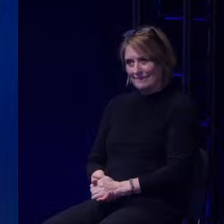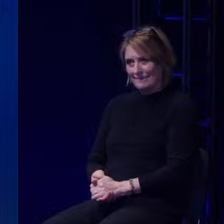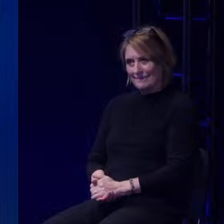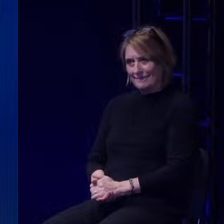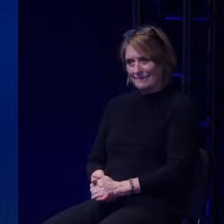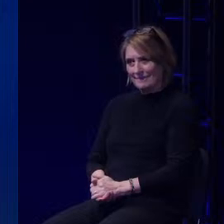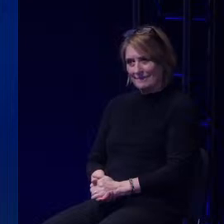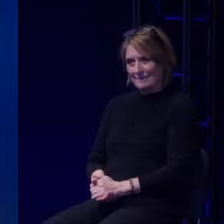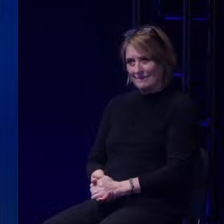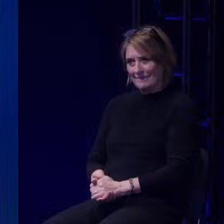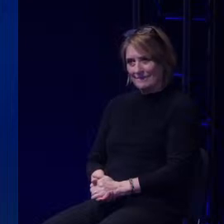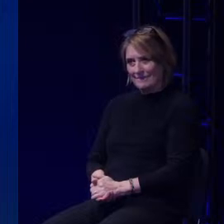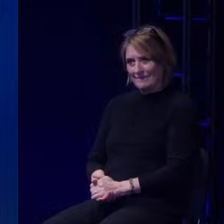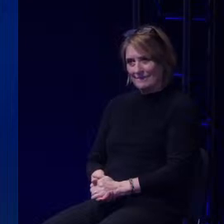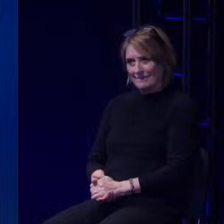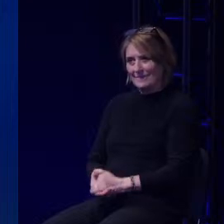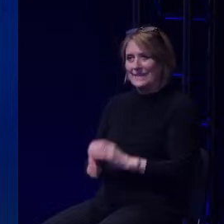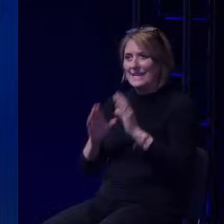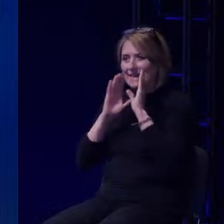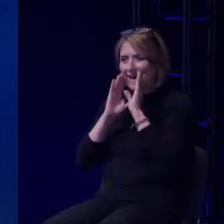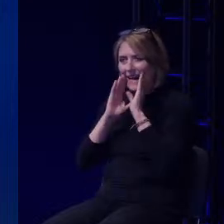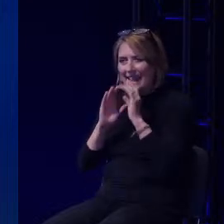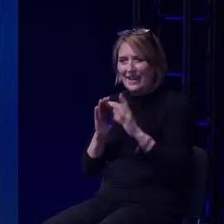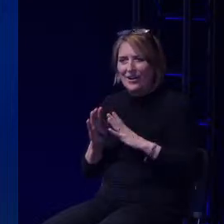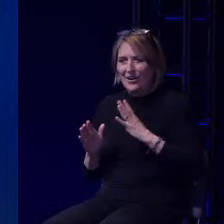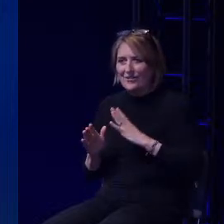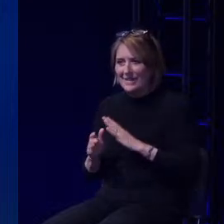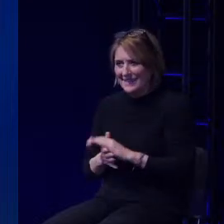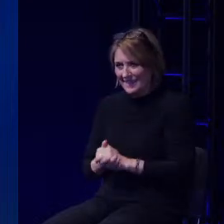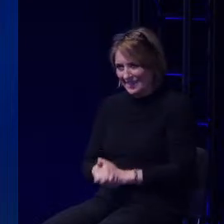So, I'm sorry, I got a heckler already. Echo.